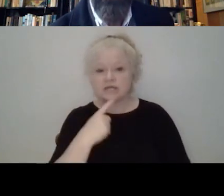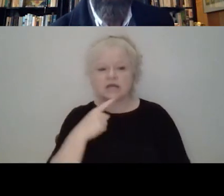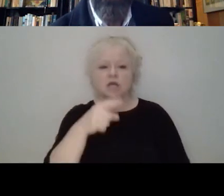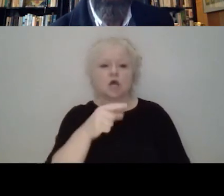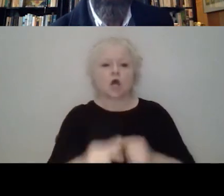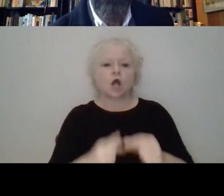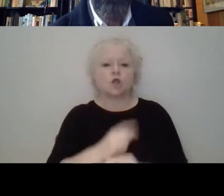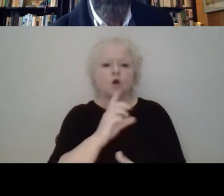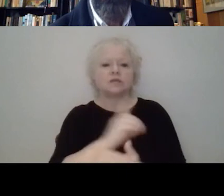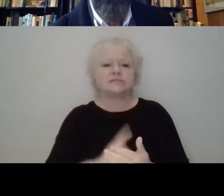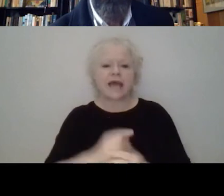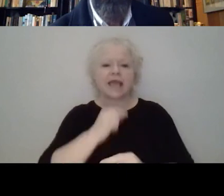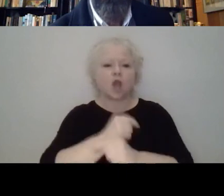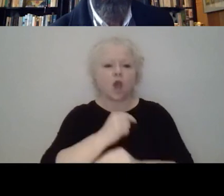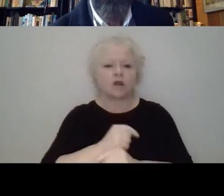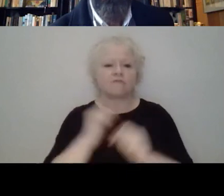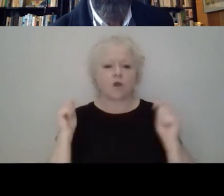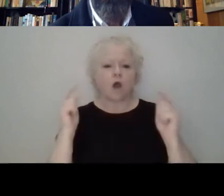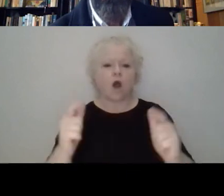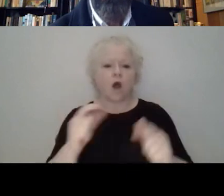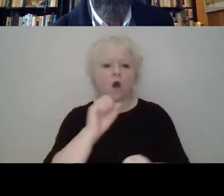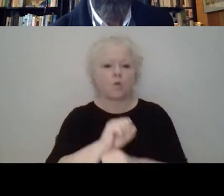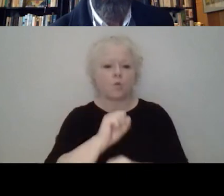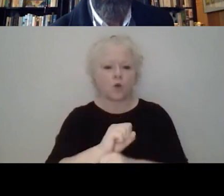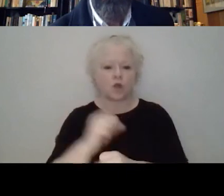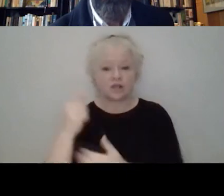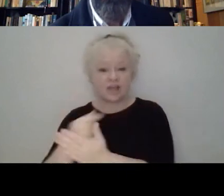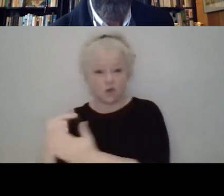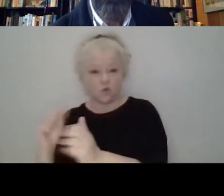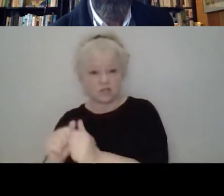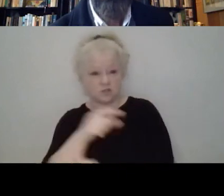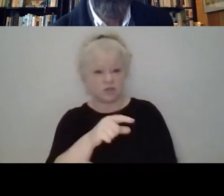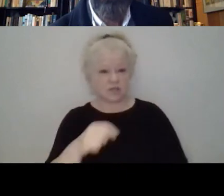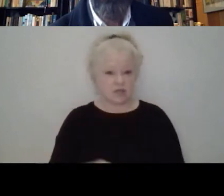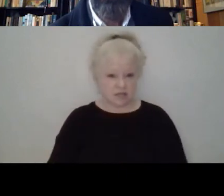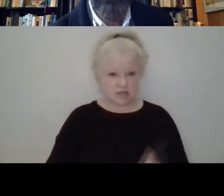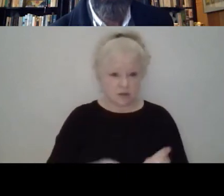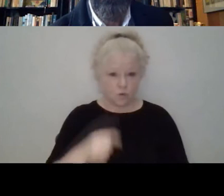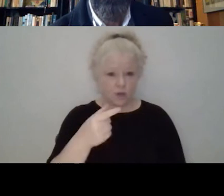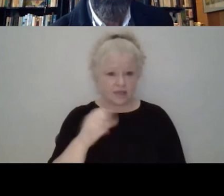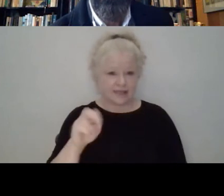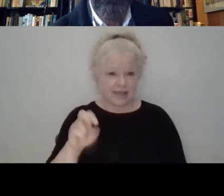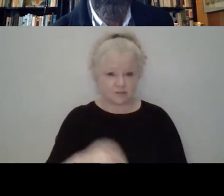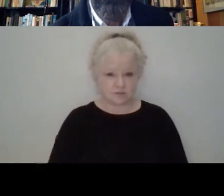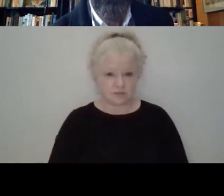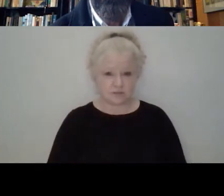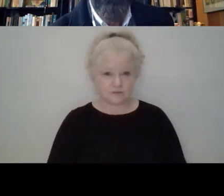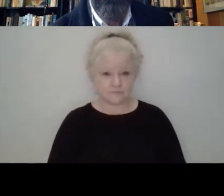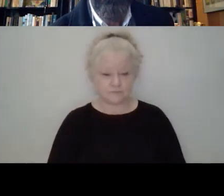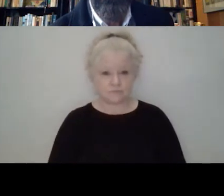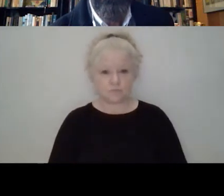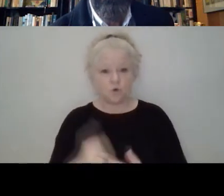global design guardian for all work Google does with Gensler. Okay, Carlos, the person that you're going to listen to right now with